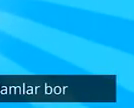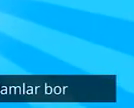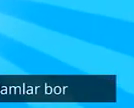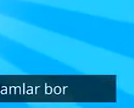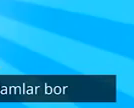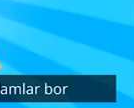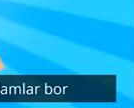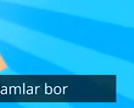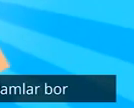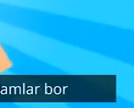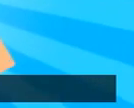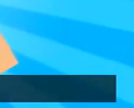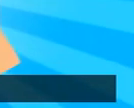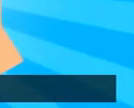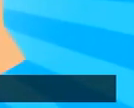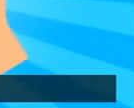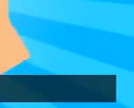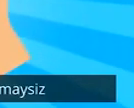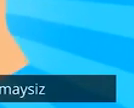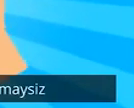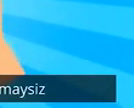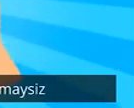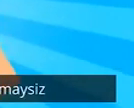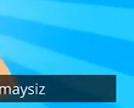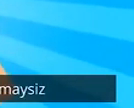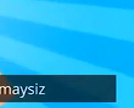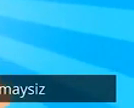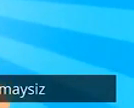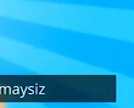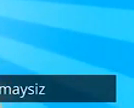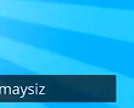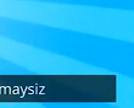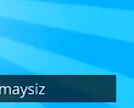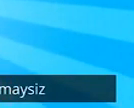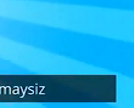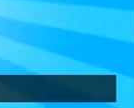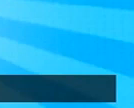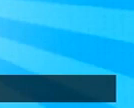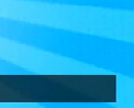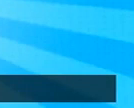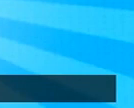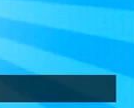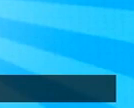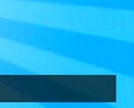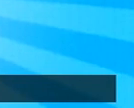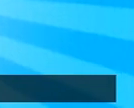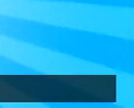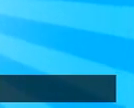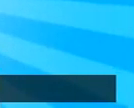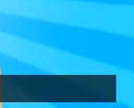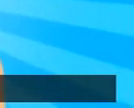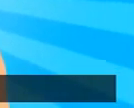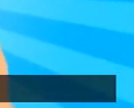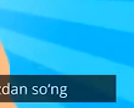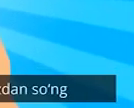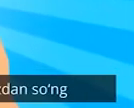after years of never touching base. When that happens, you typically don't want to go out of your way for them because they haven't put any effort